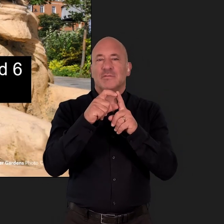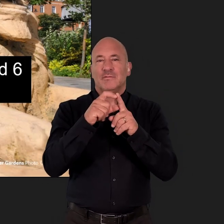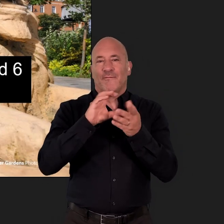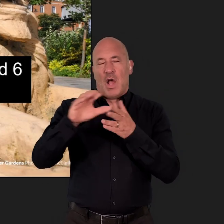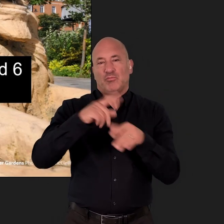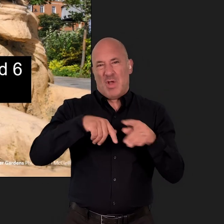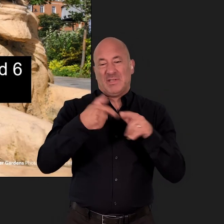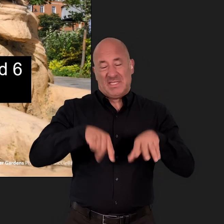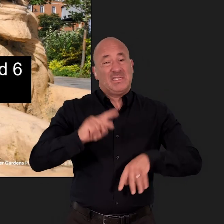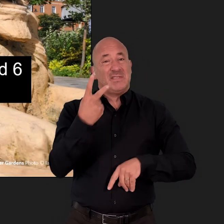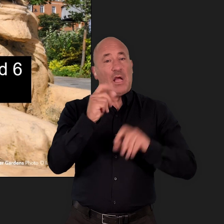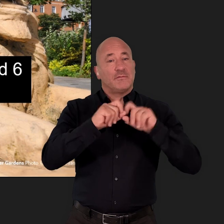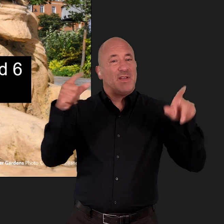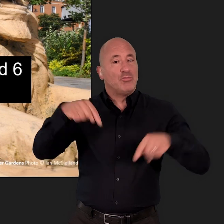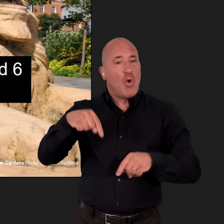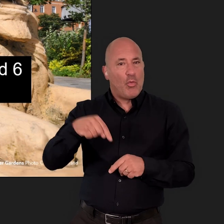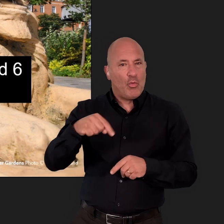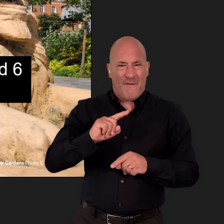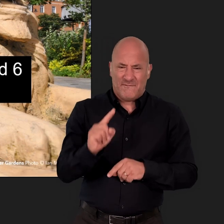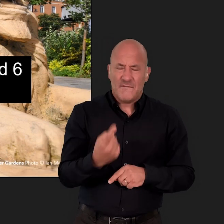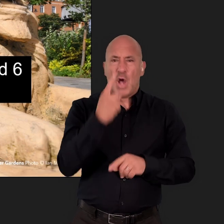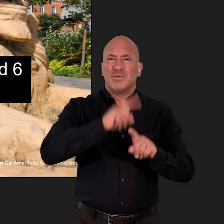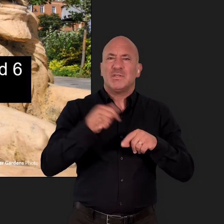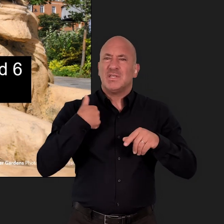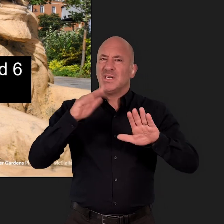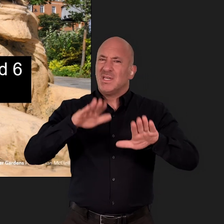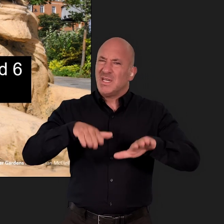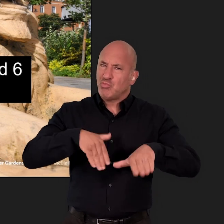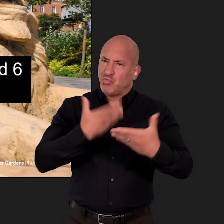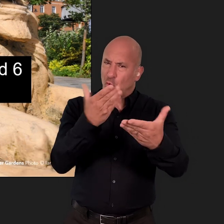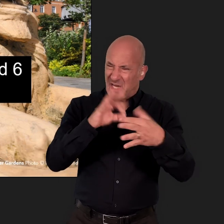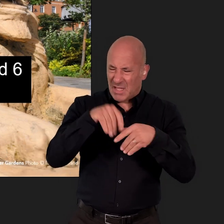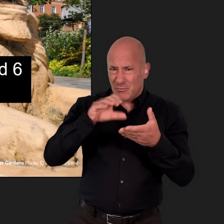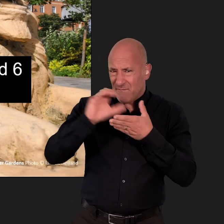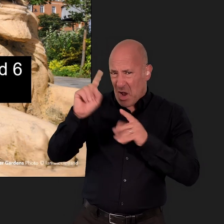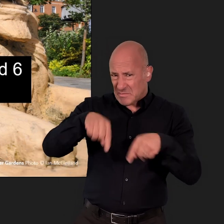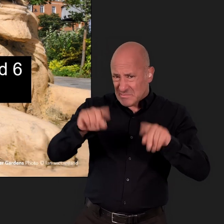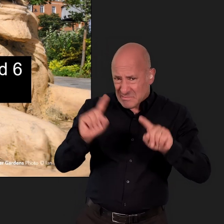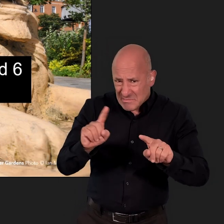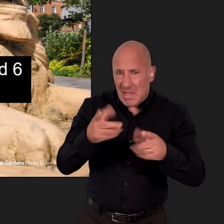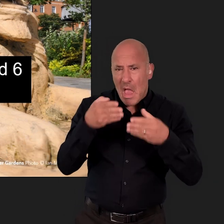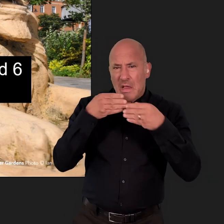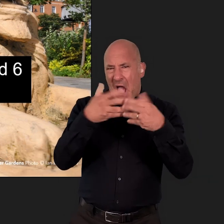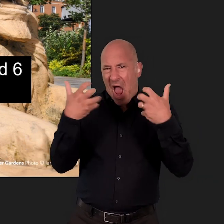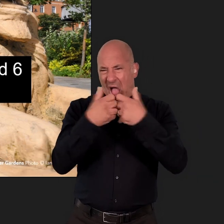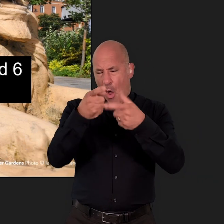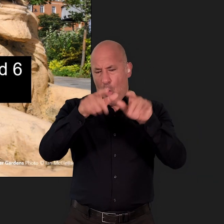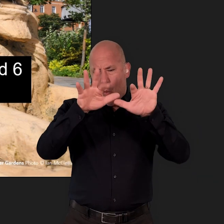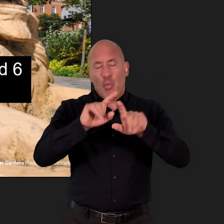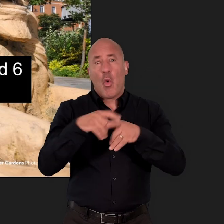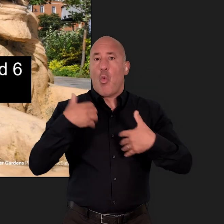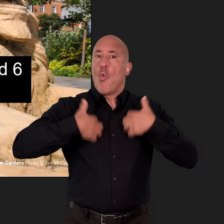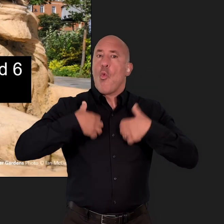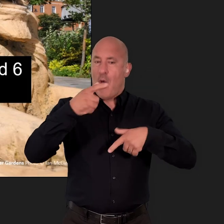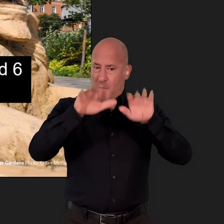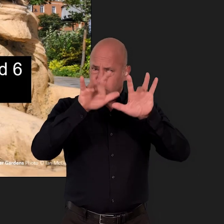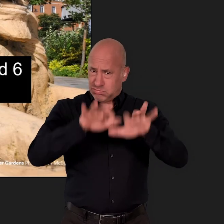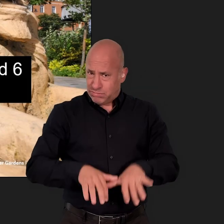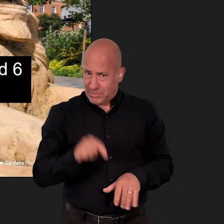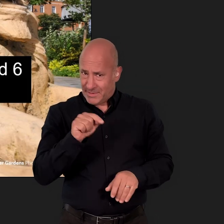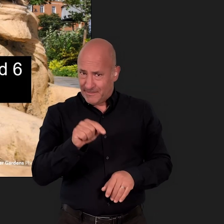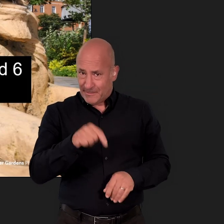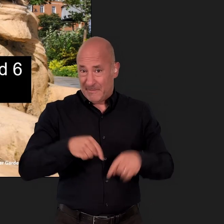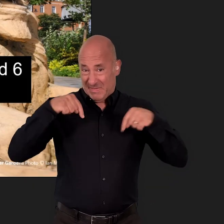Museum Estate and Development Fund Round 6. The first was an introduction to the fund and a guide on how to complete the expression